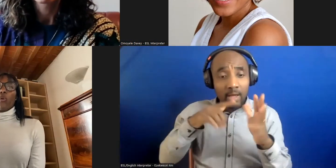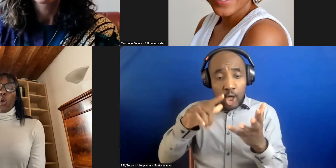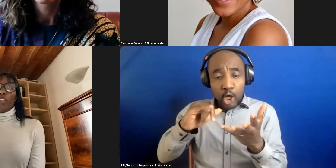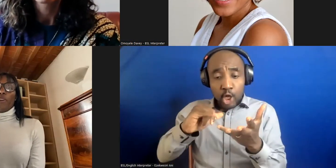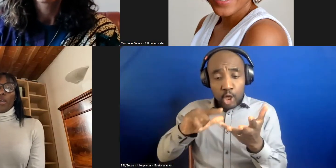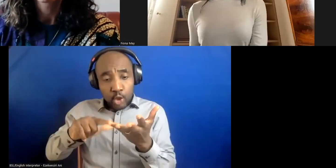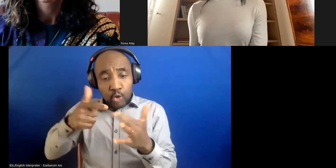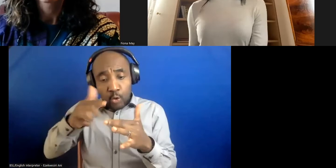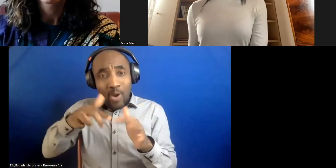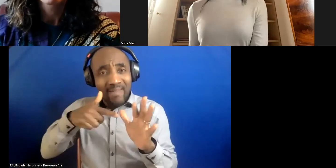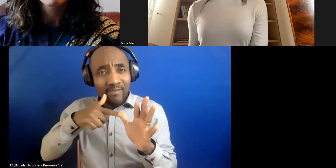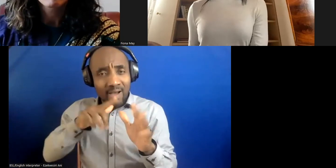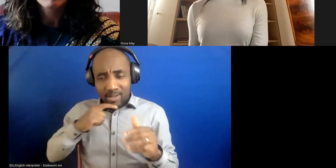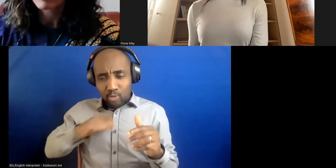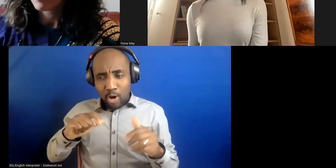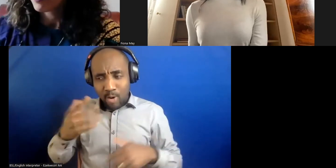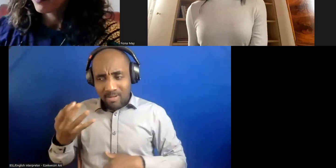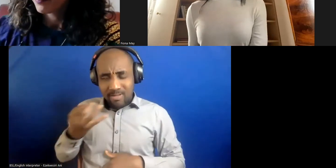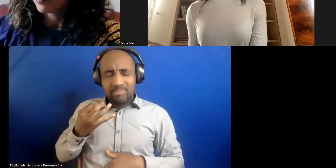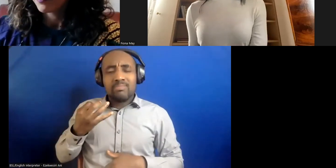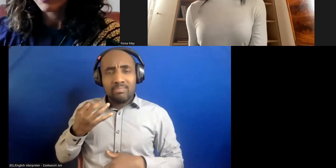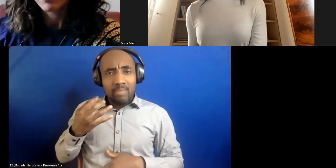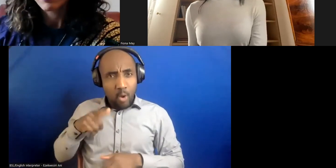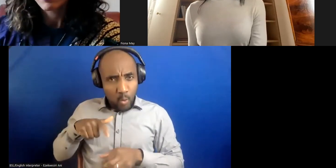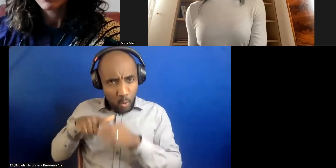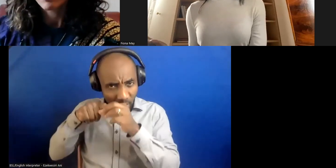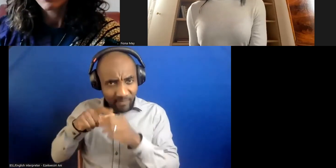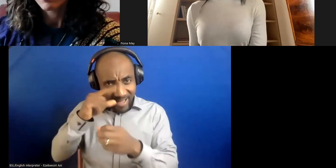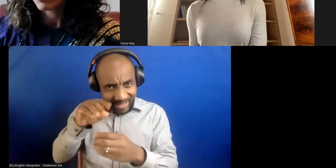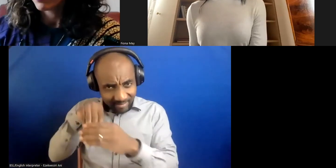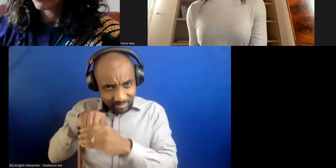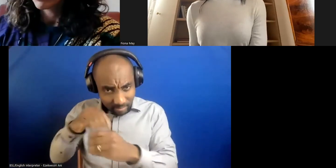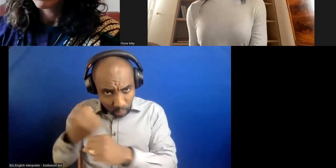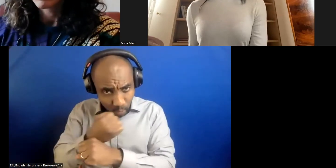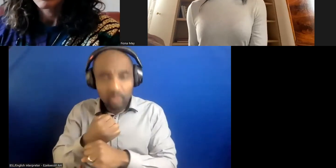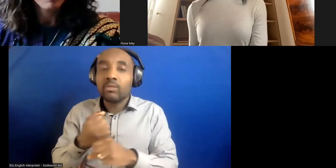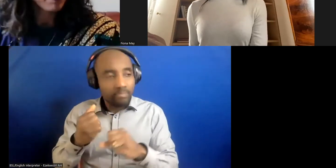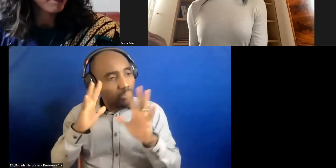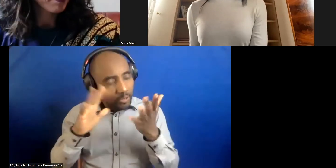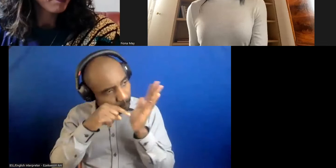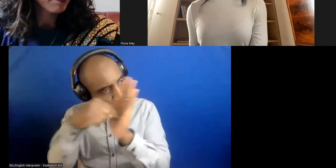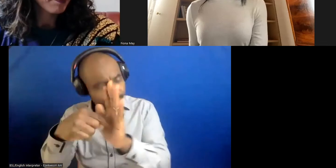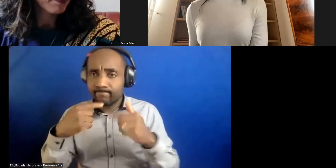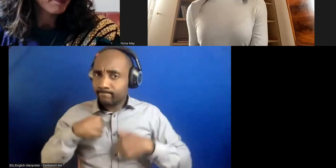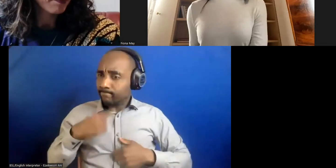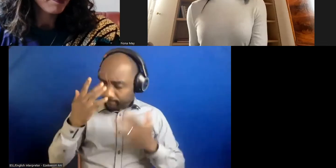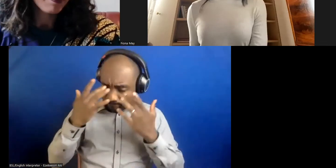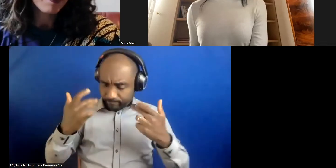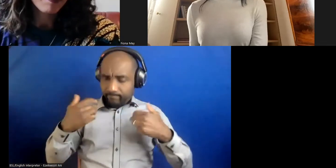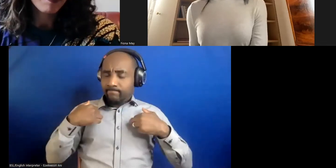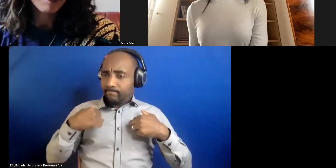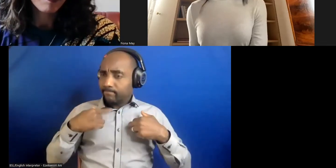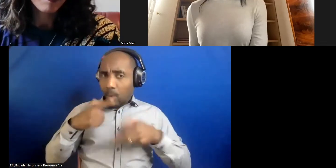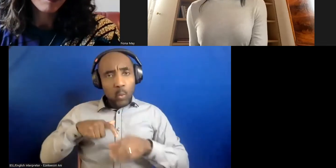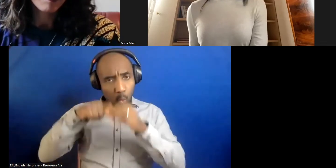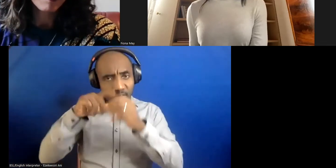I qualified? But you have to be convinced that you are qualified, to show them that you are capable of doing it. It's the hardest